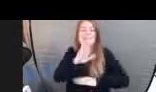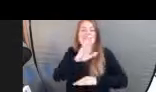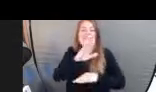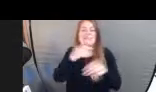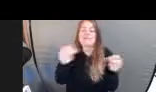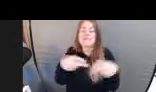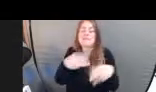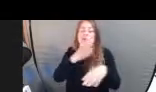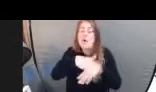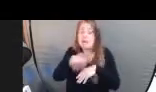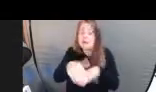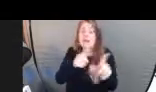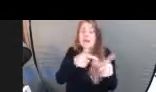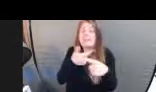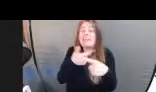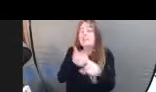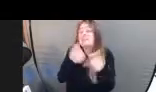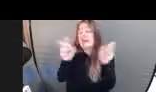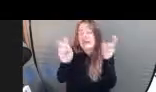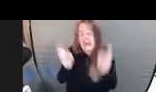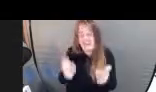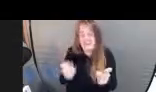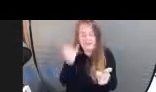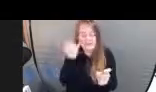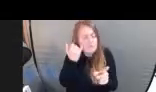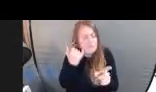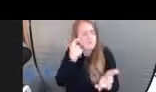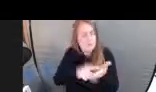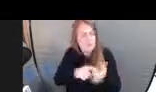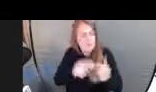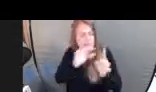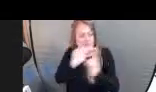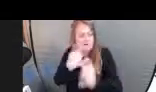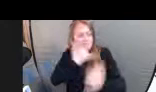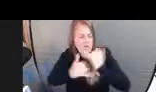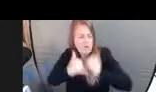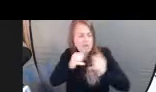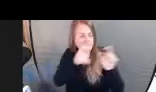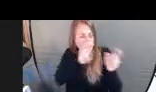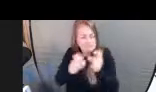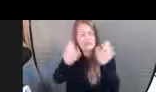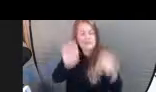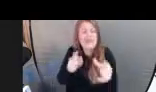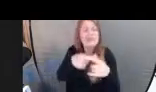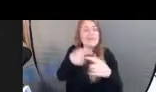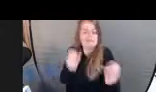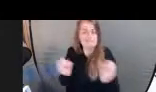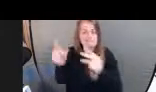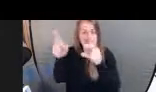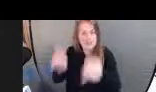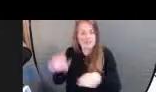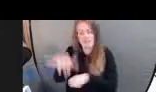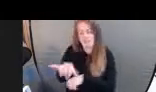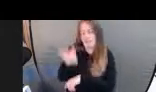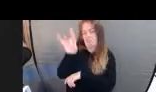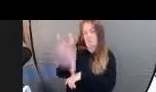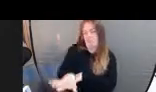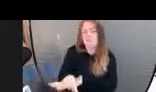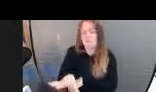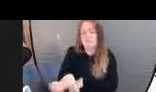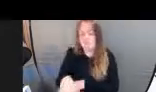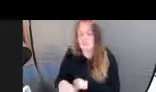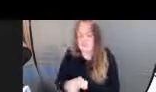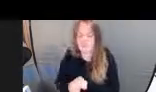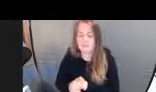and you can edit the captions before you actually export and publish the video. So that's a tip that I give to people as well. They're saying,